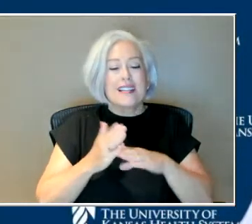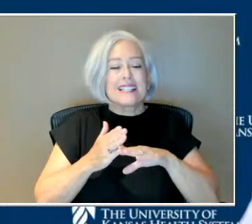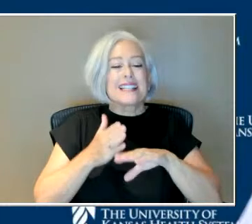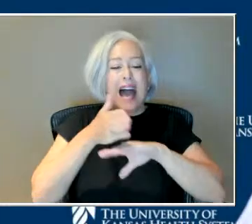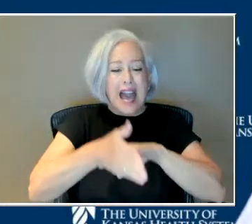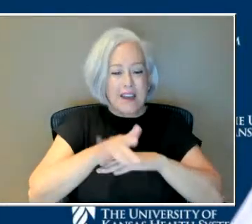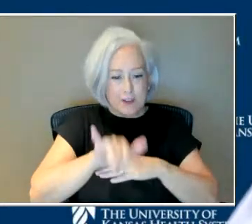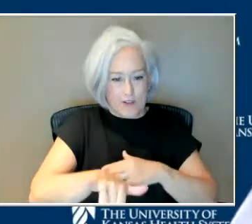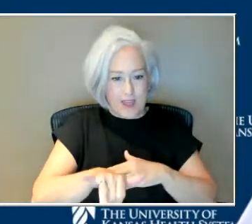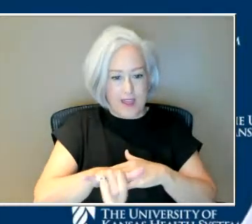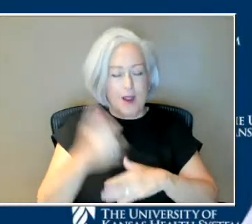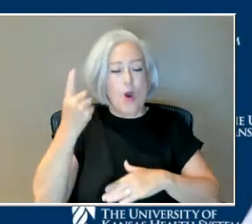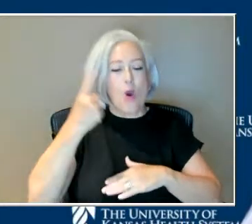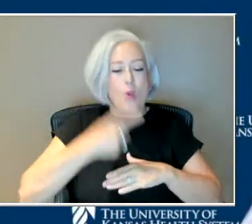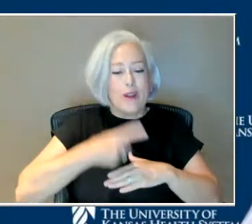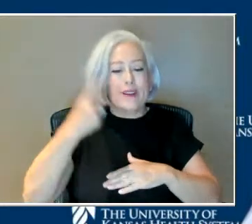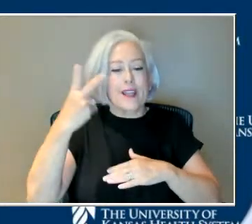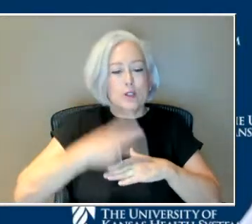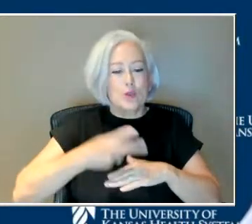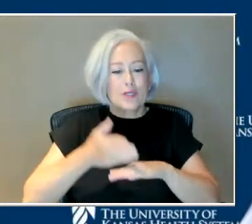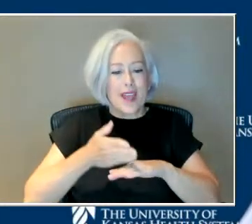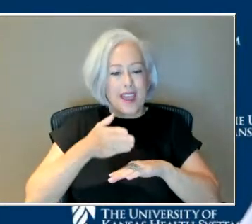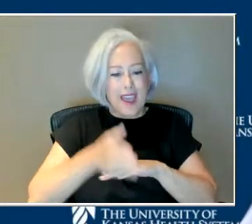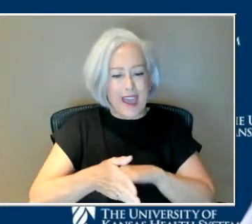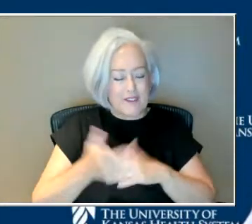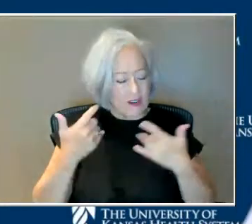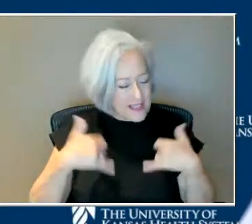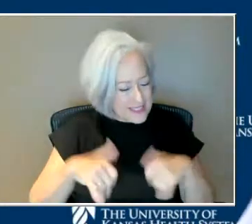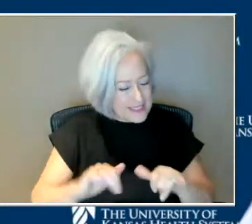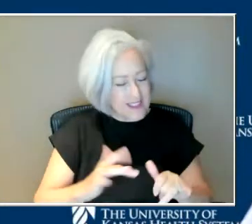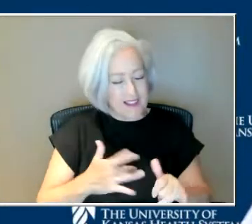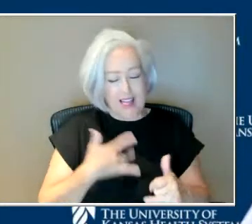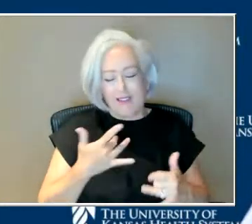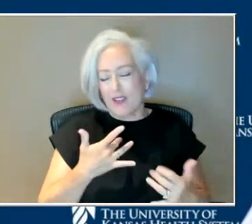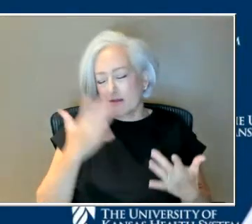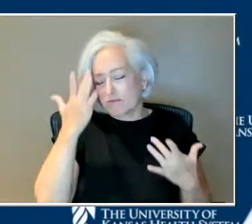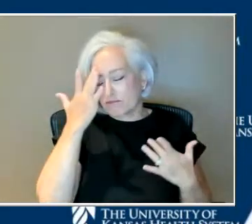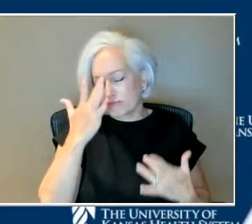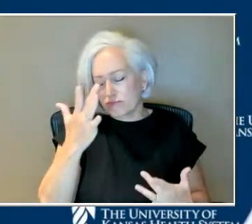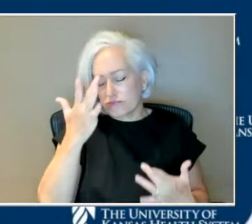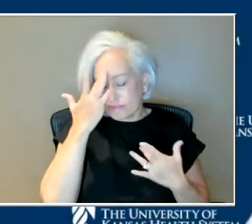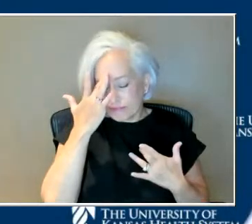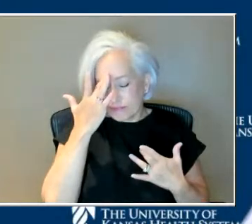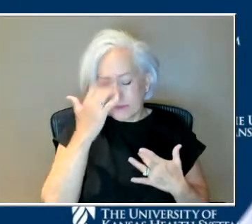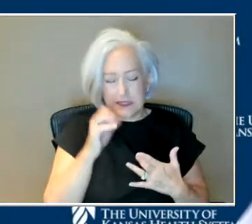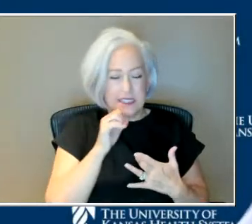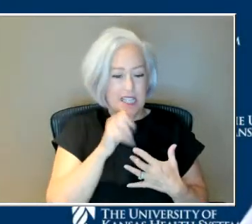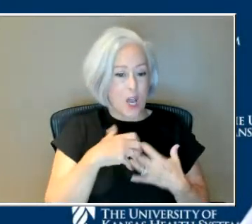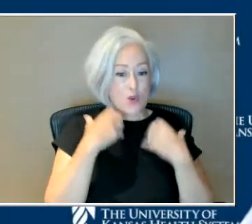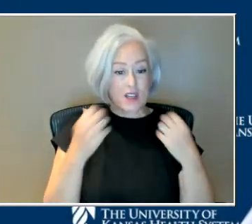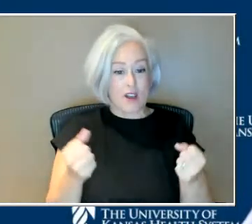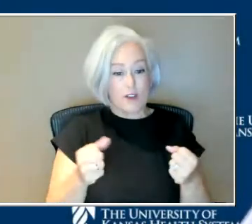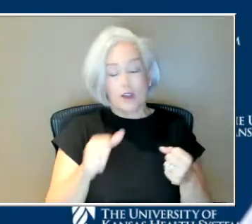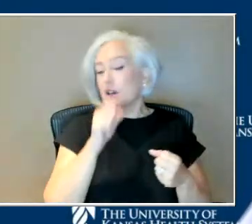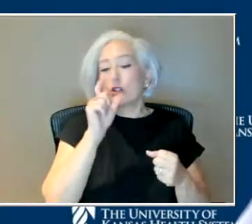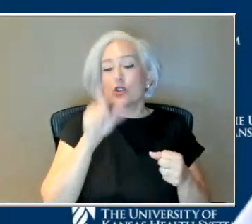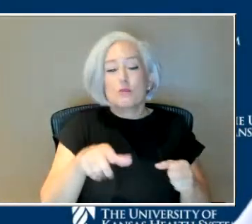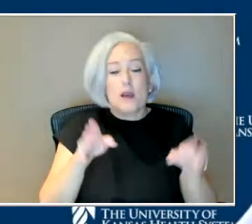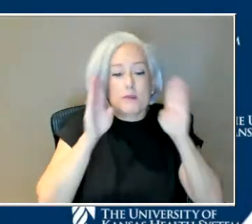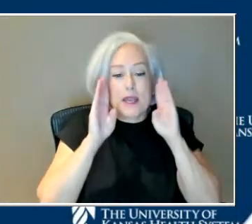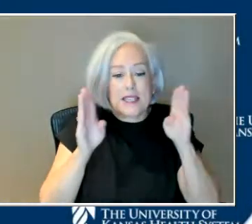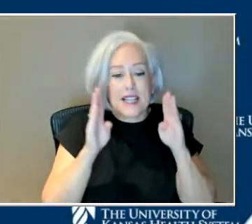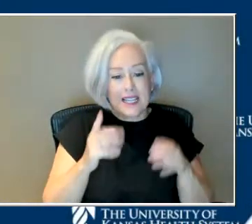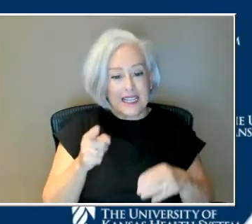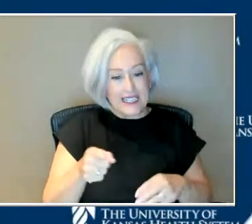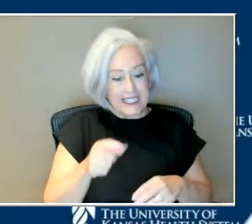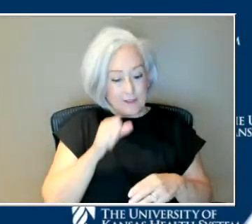two later, and people are still feeling poor and not recovering. And so you have to pay attention to, it's not just about getting through the activity. If you're not feeling right,